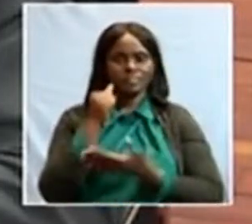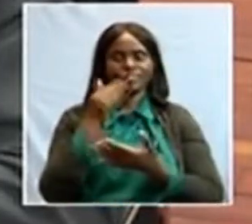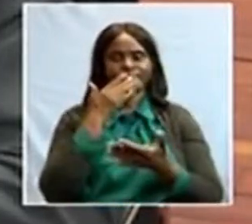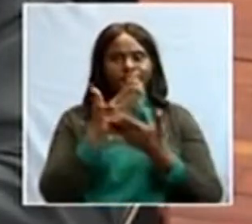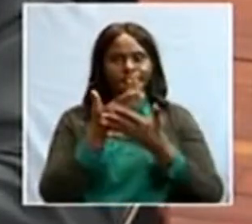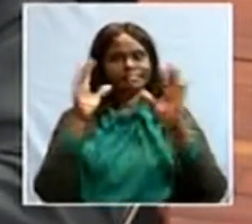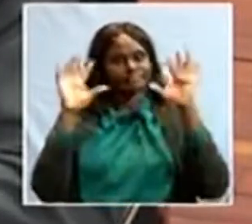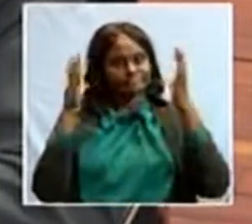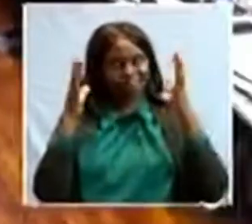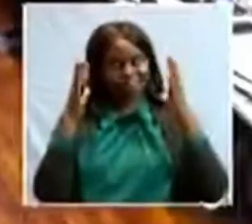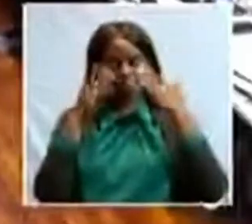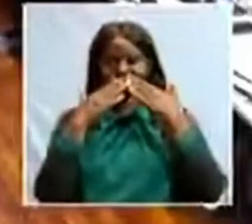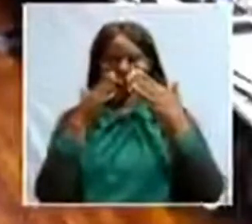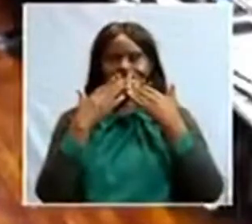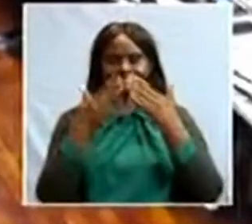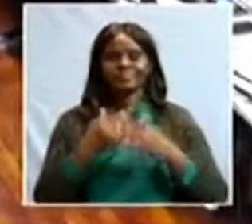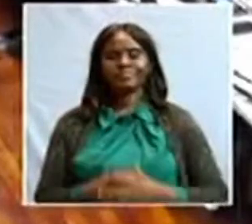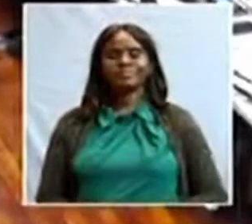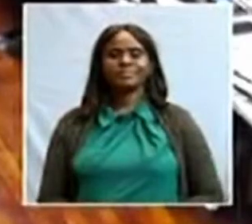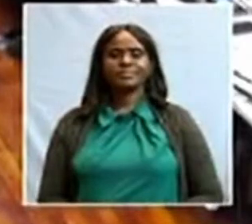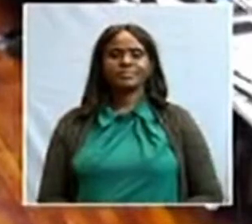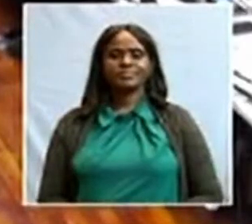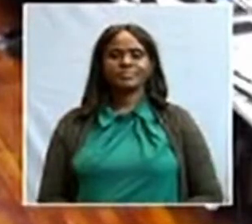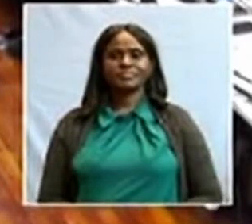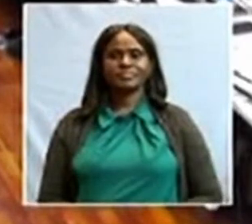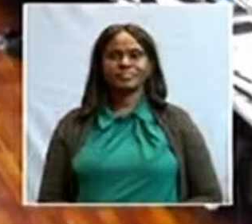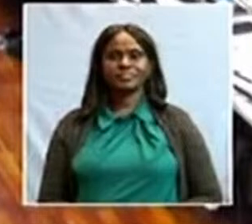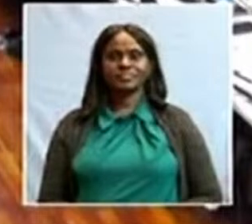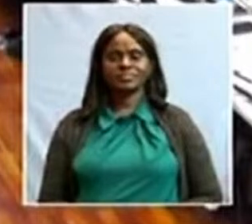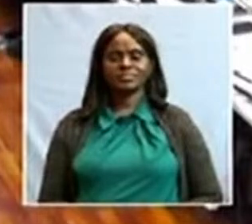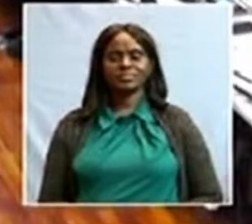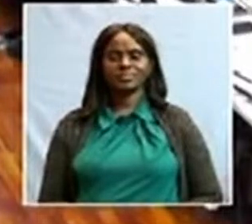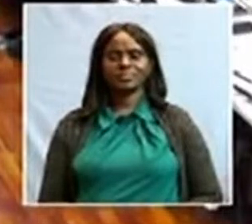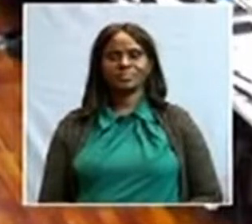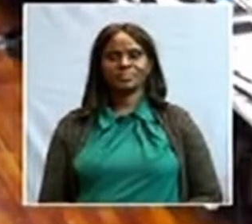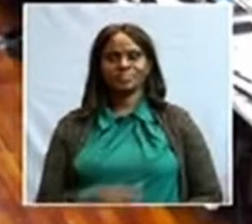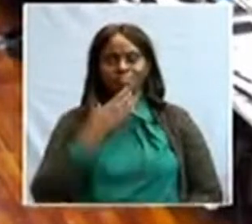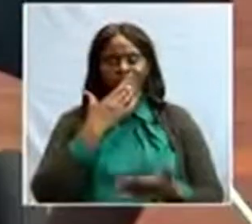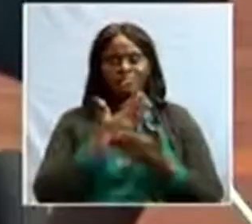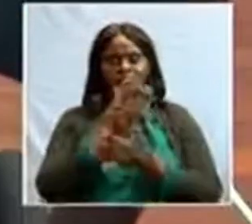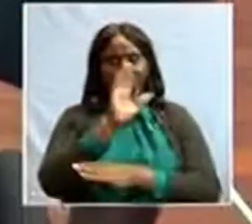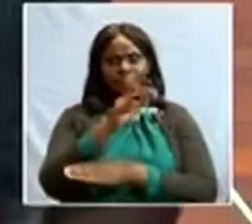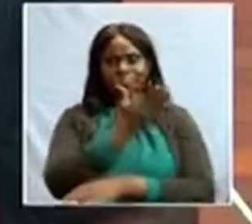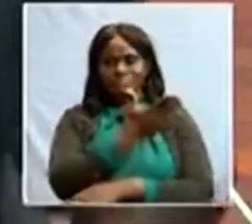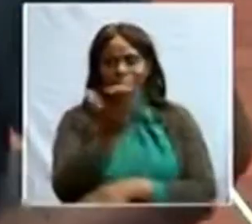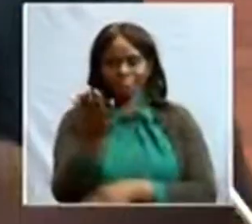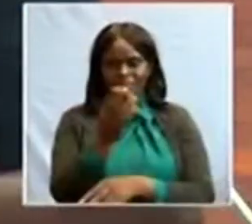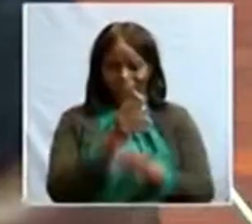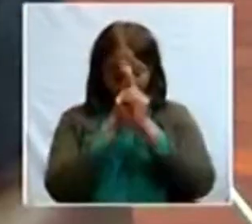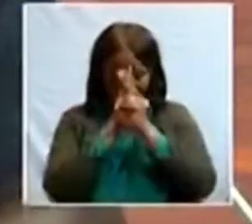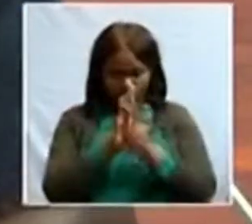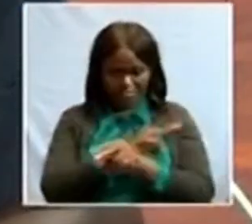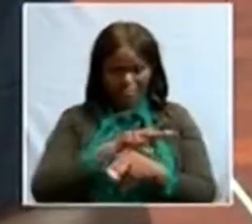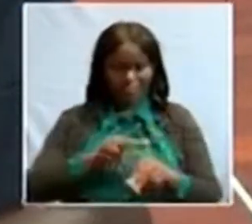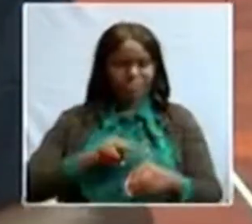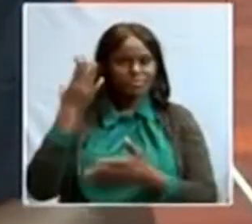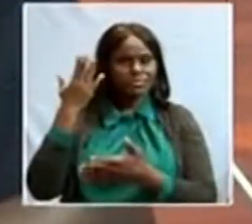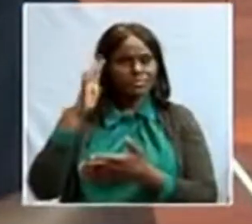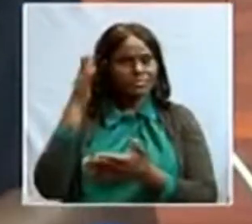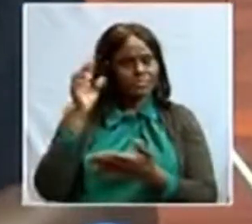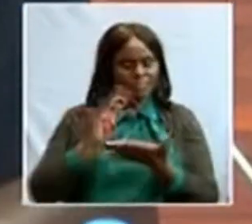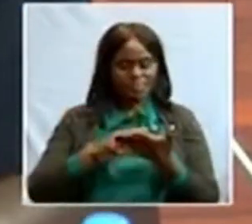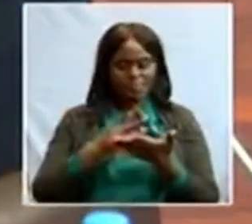of the season. Thank you. Vice Chair. Thank you, Chair. Good afternoon to you, honorable members, our permanent